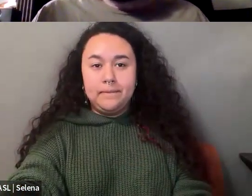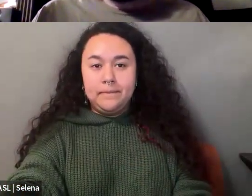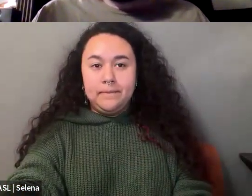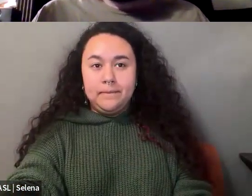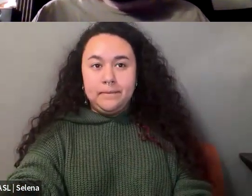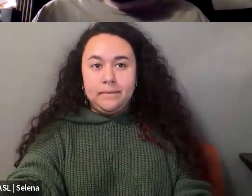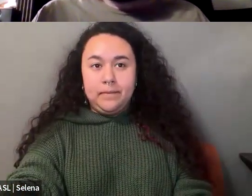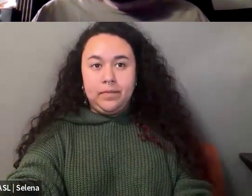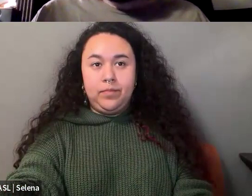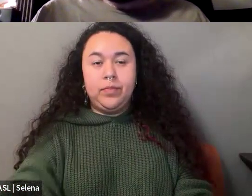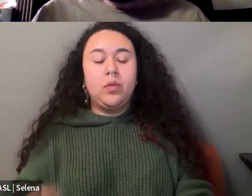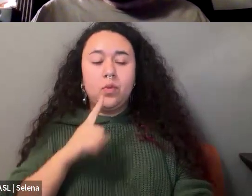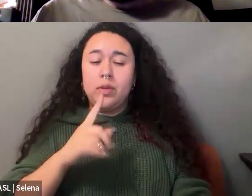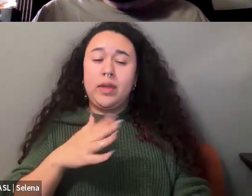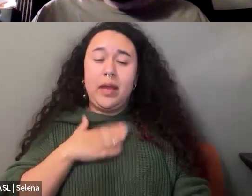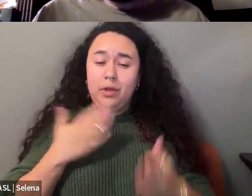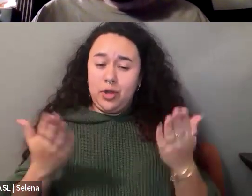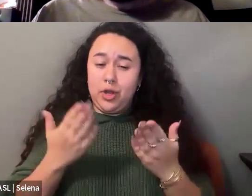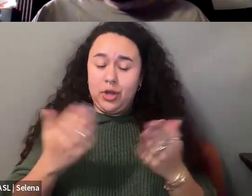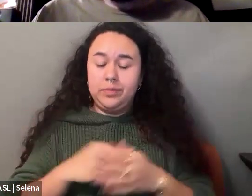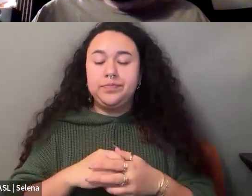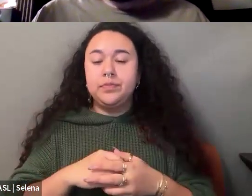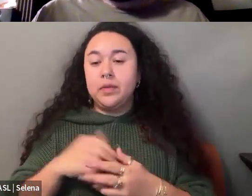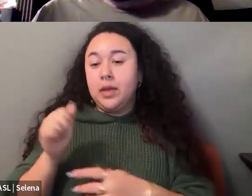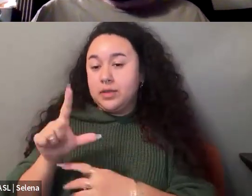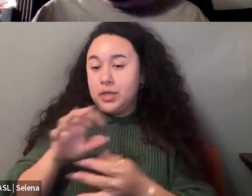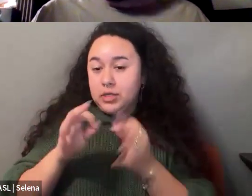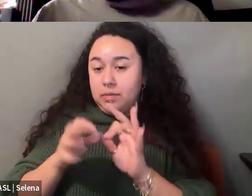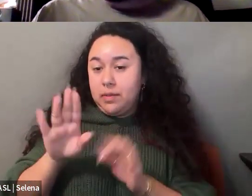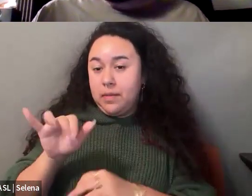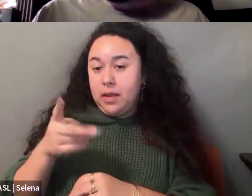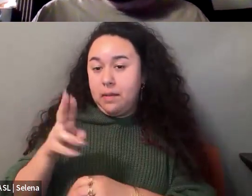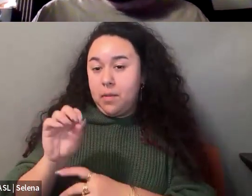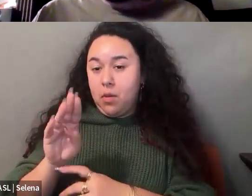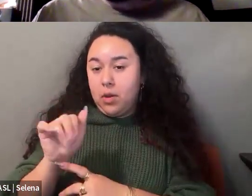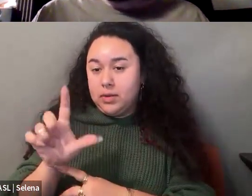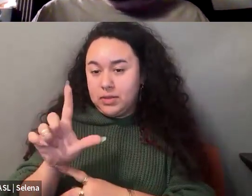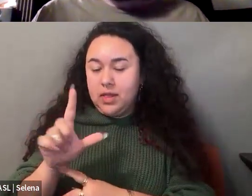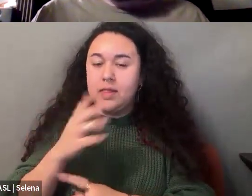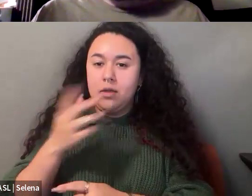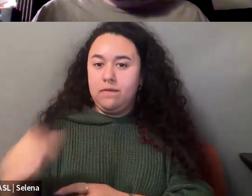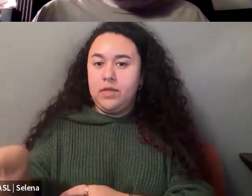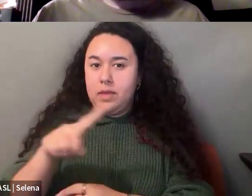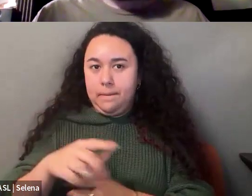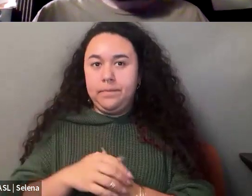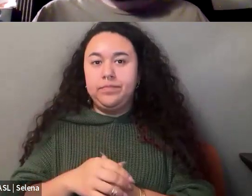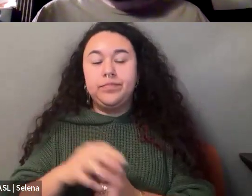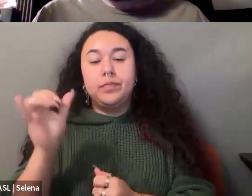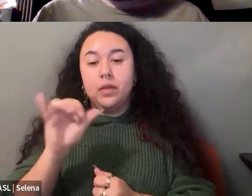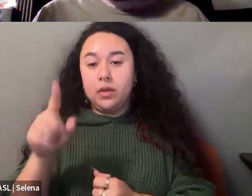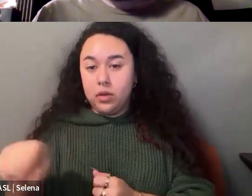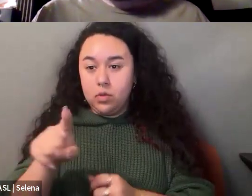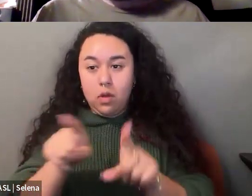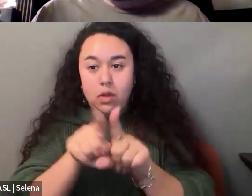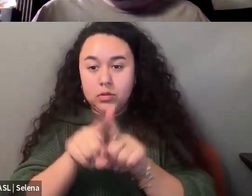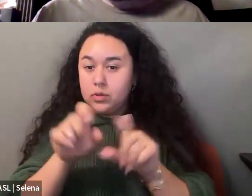We have ASL interpretation by Pro Bono ASL. Many thanks to them. And you